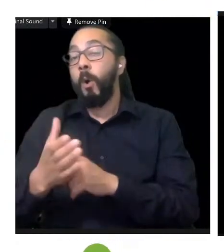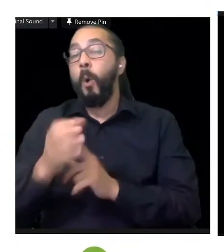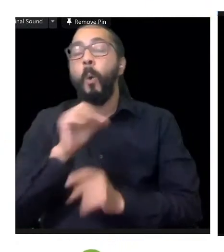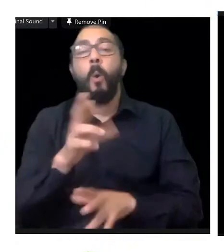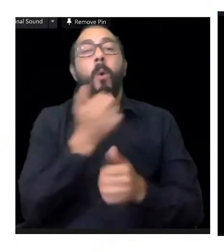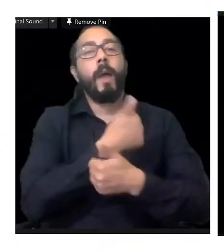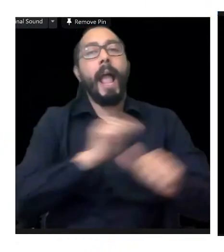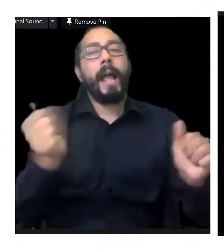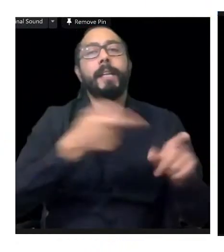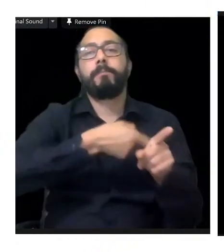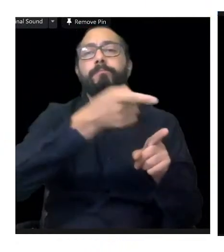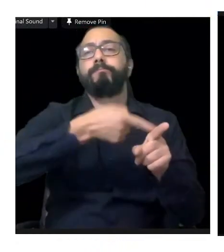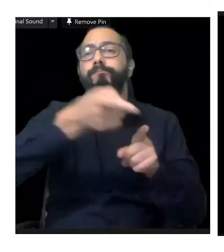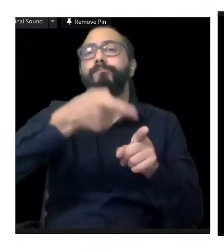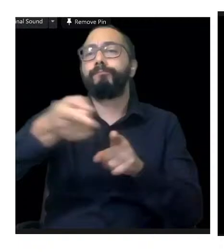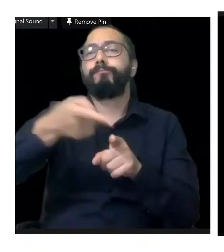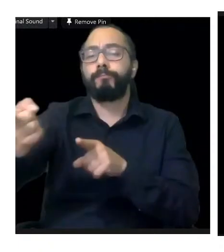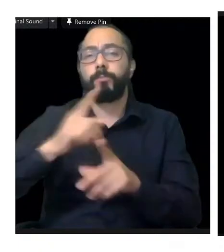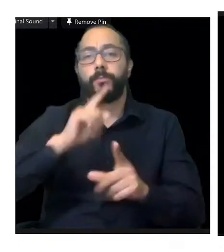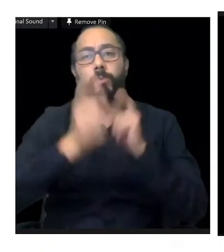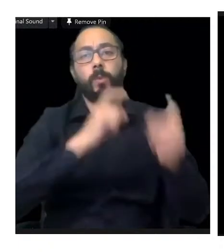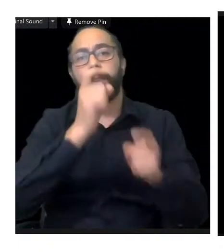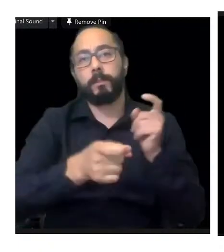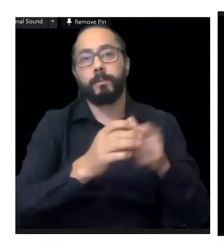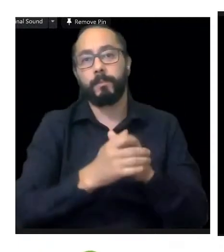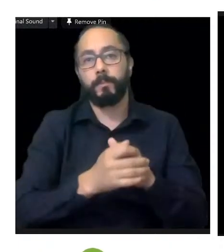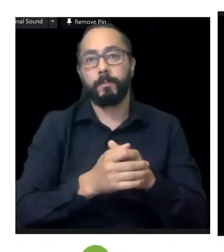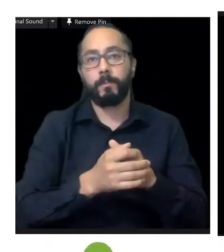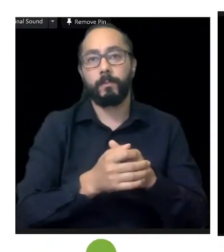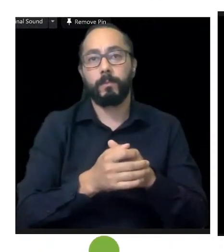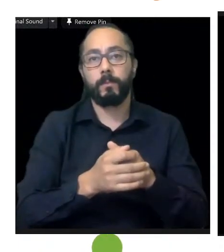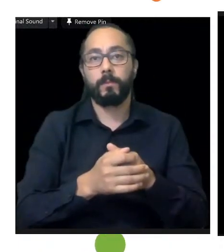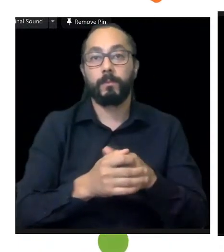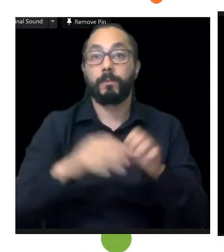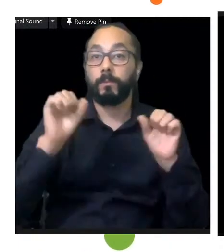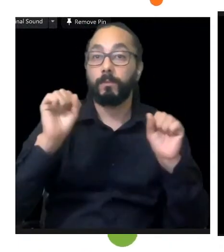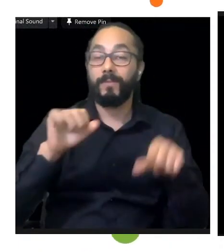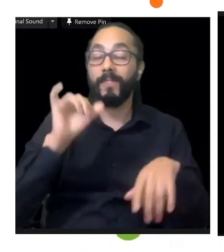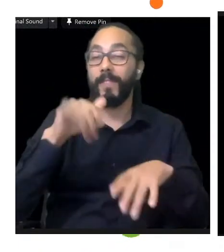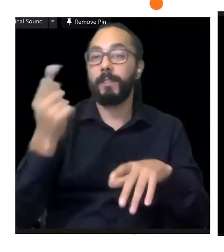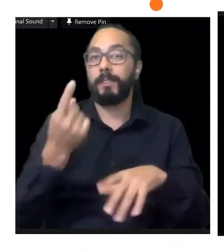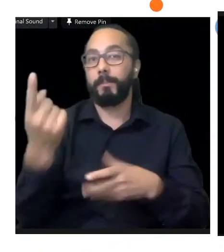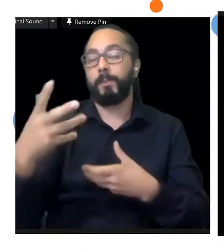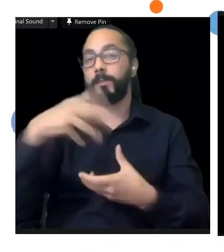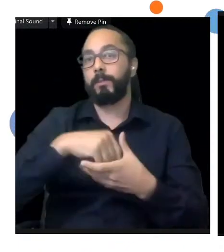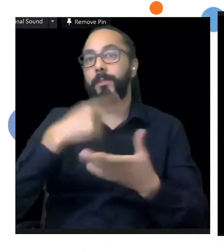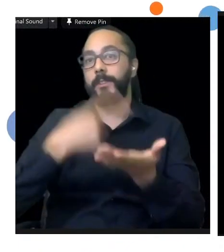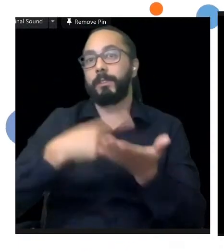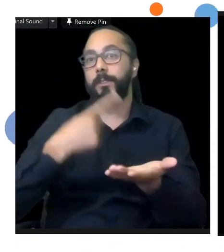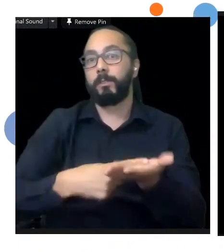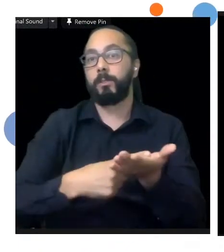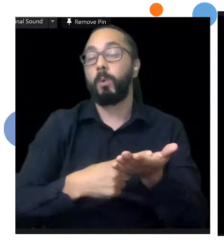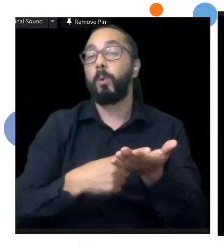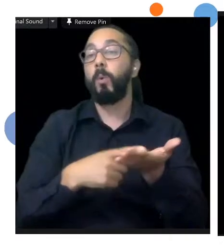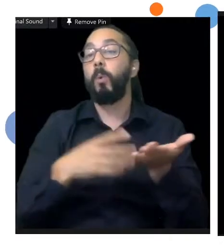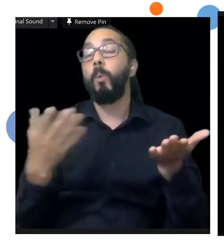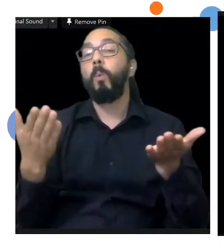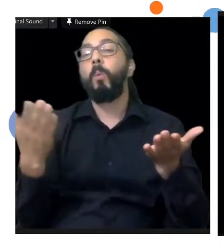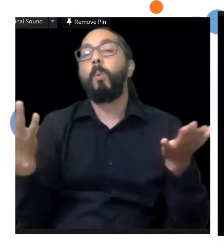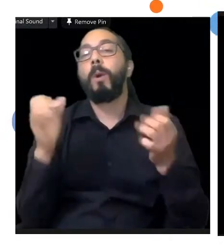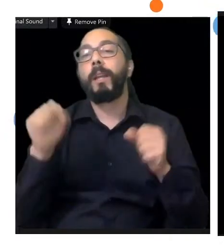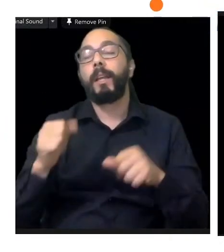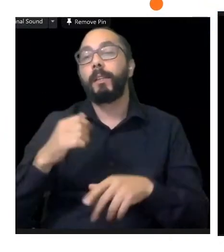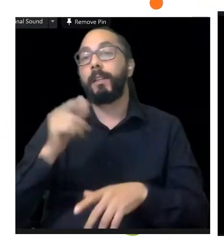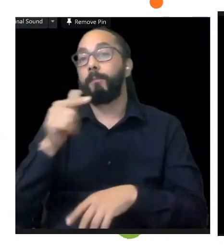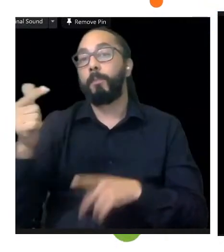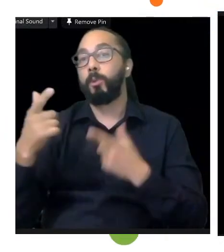sector writ large. And that might be something that should be part of the discussion. What are the conditions, or what could the government do to create an